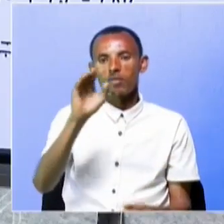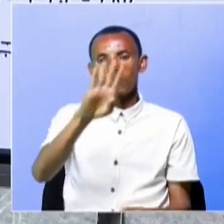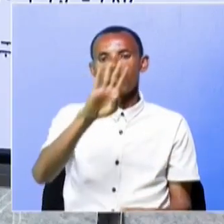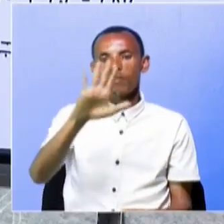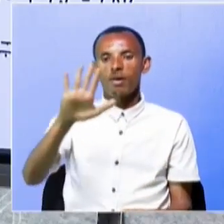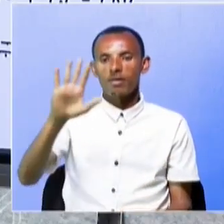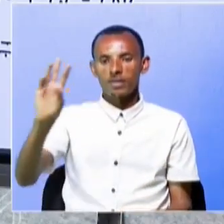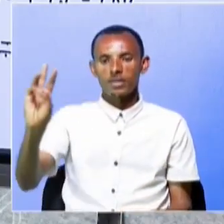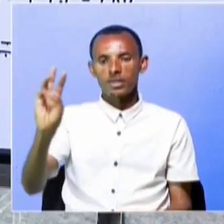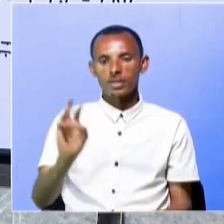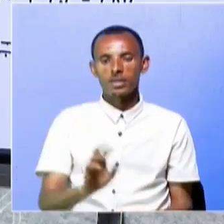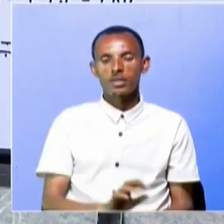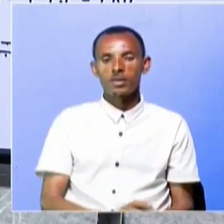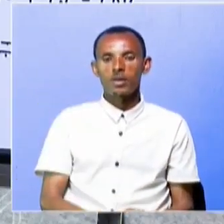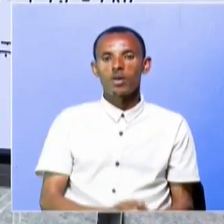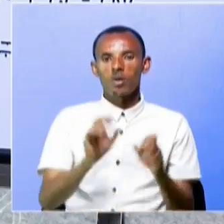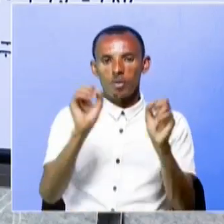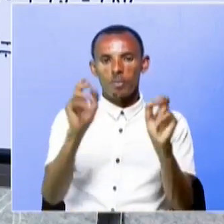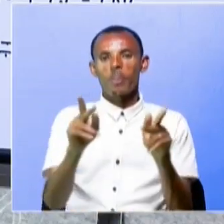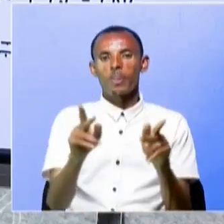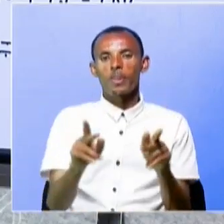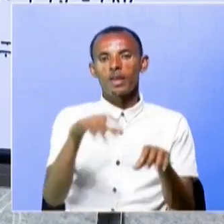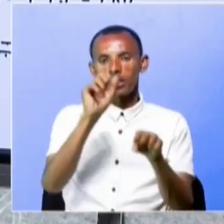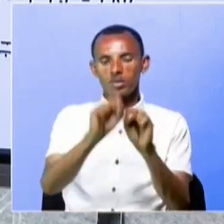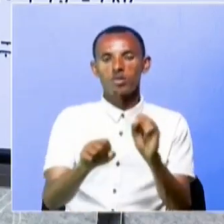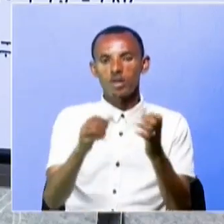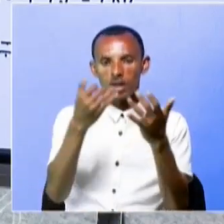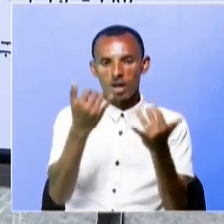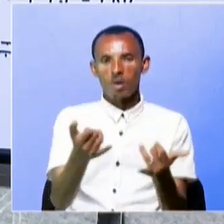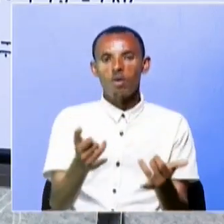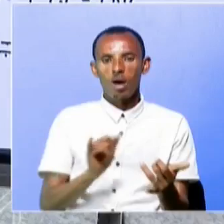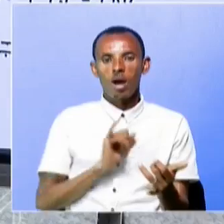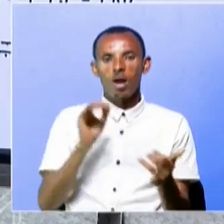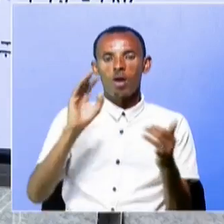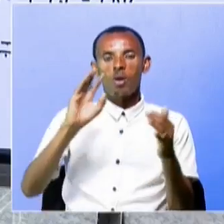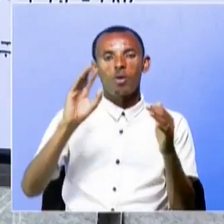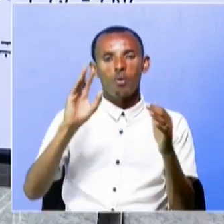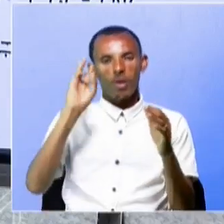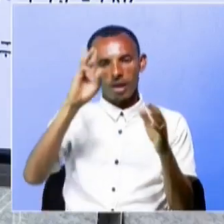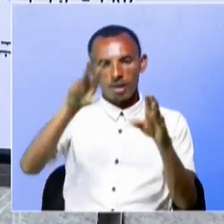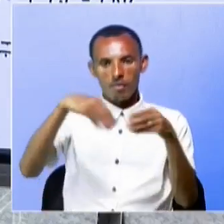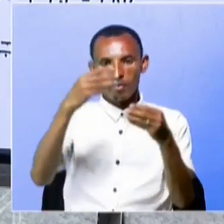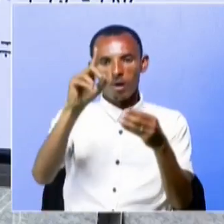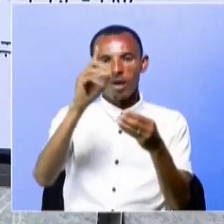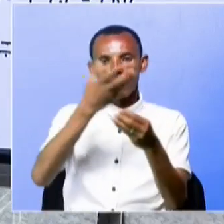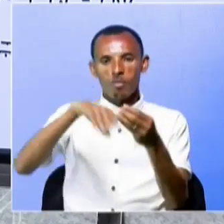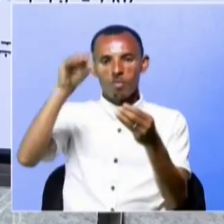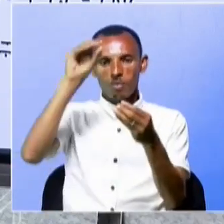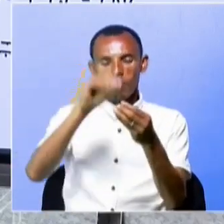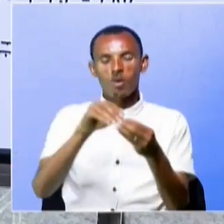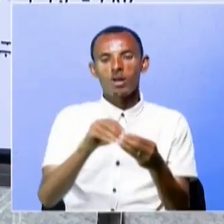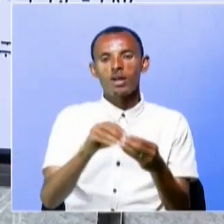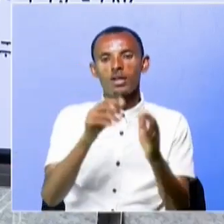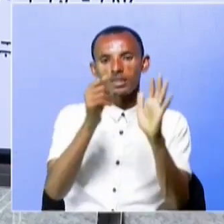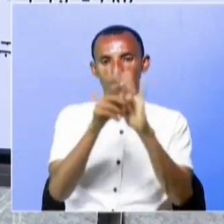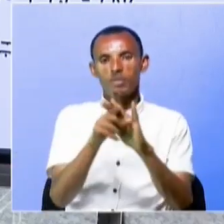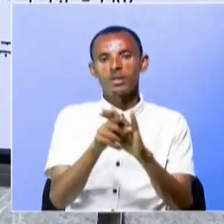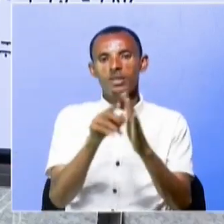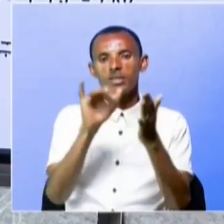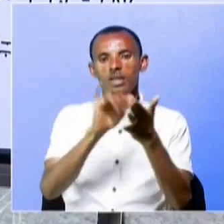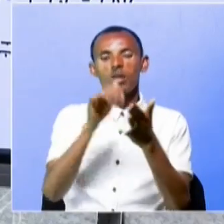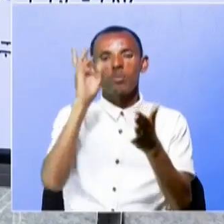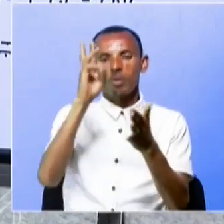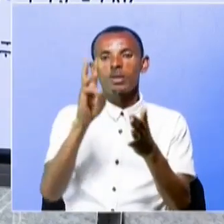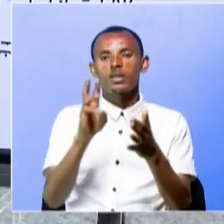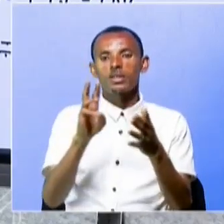5, 6. Okay? So now I will give you one more example, and that will be the end of our